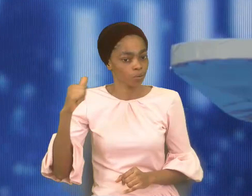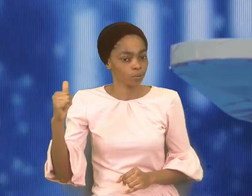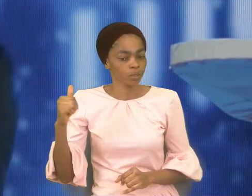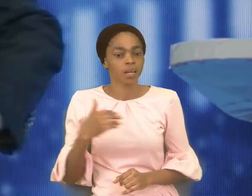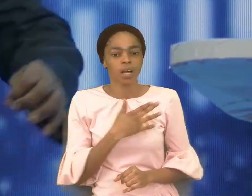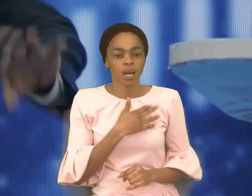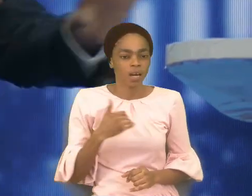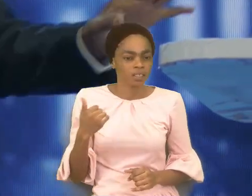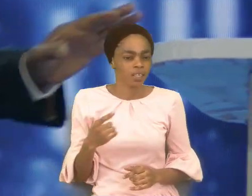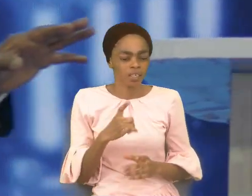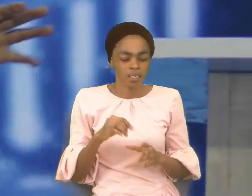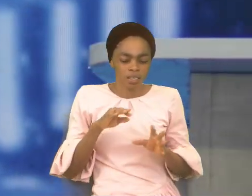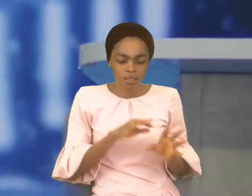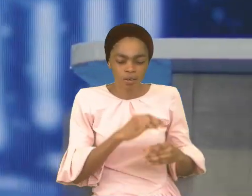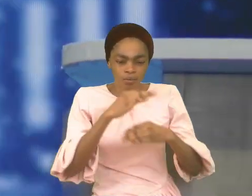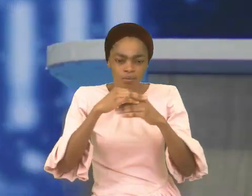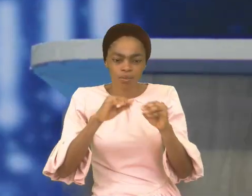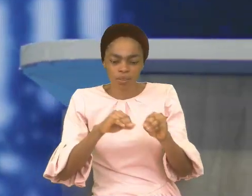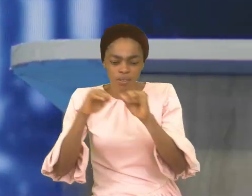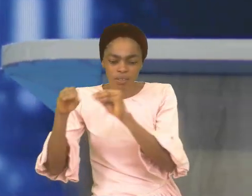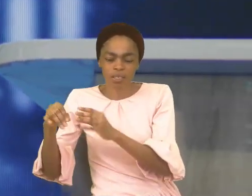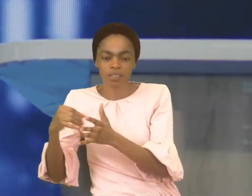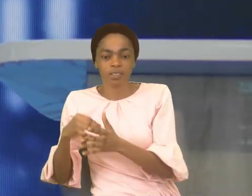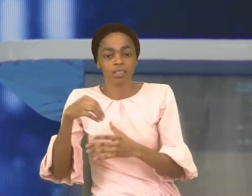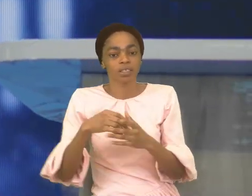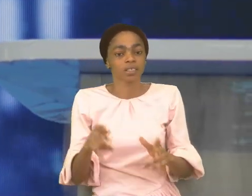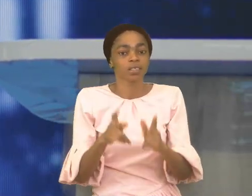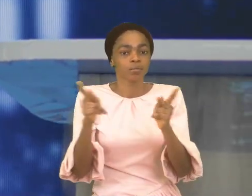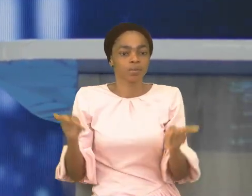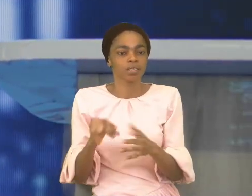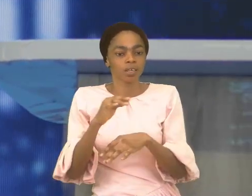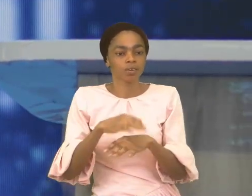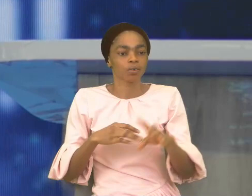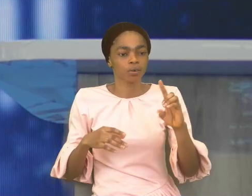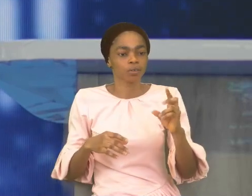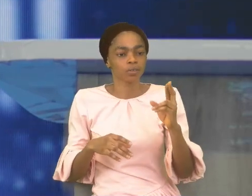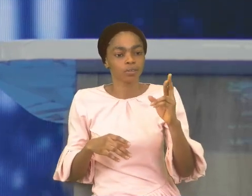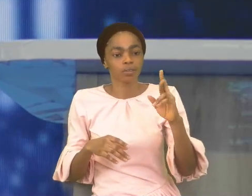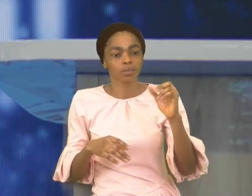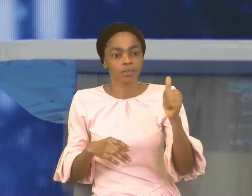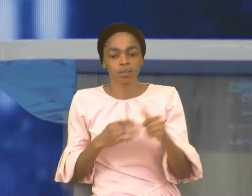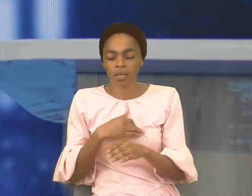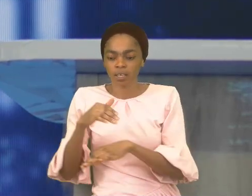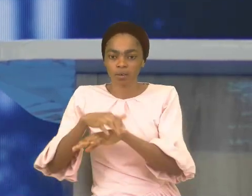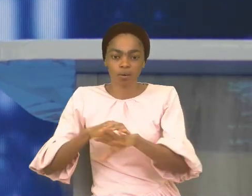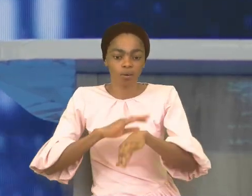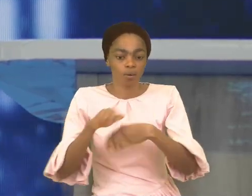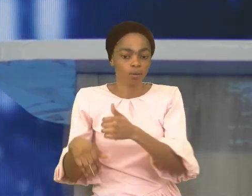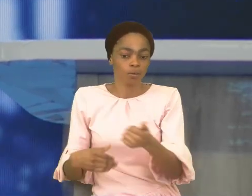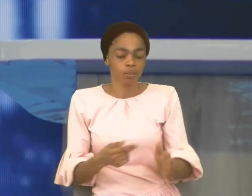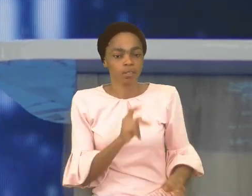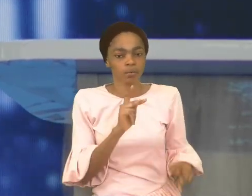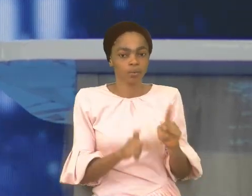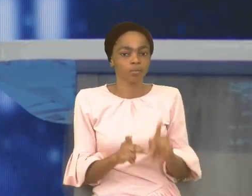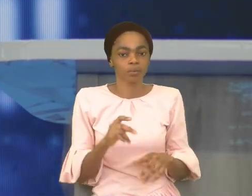called Dura. And then he called all the people, his counselors, his leaders, everyone in